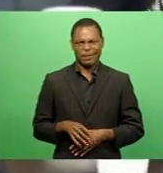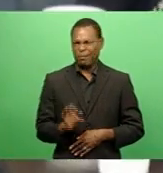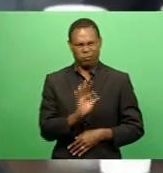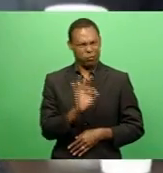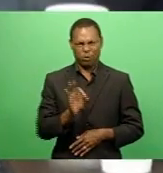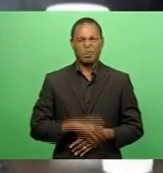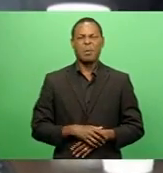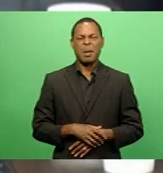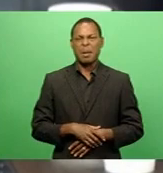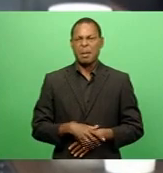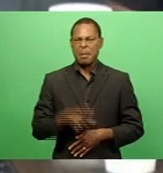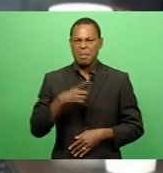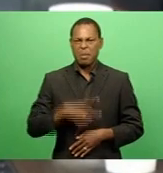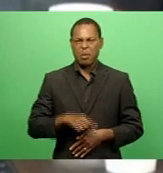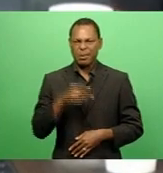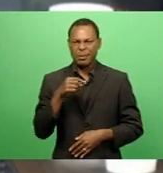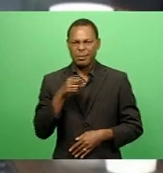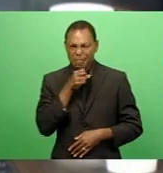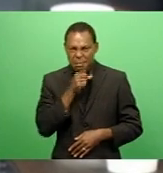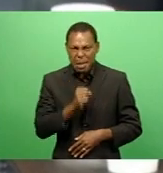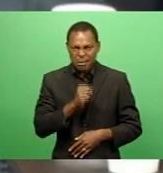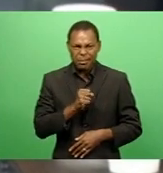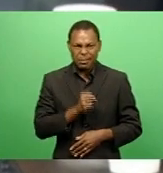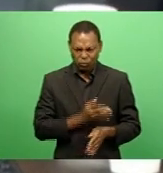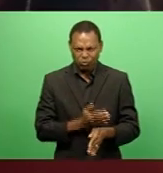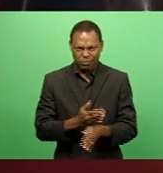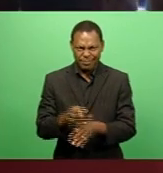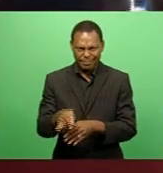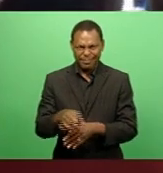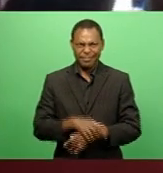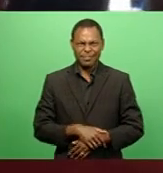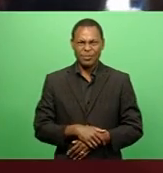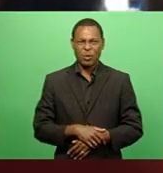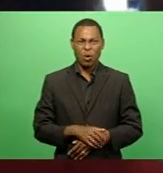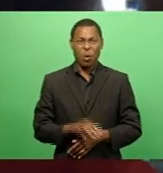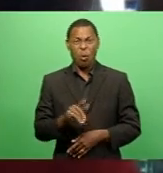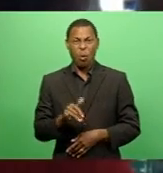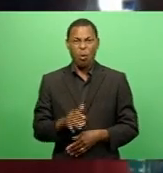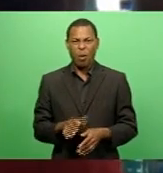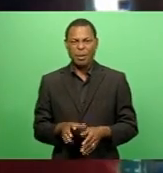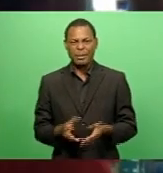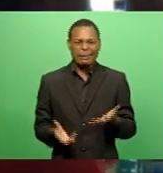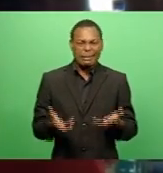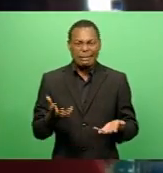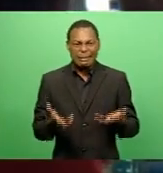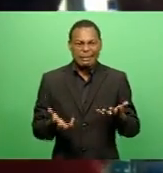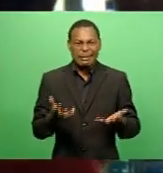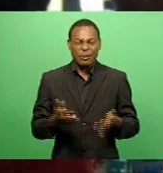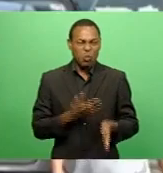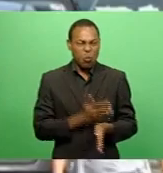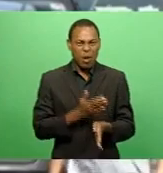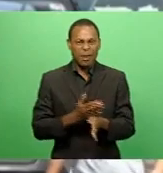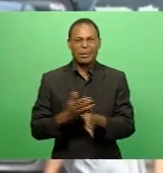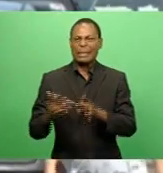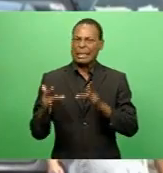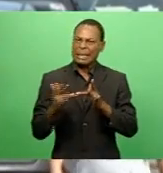male dominated, maybe you're in that kind of field, or whether it's like juggling, being a working mom and a single mom